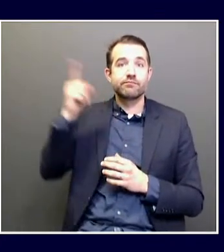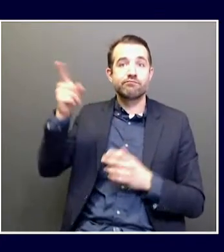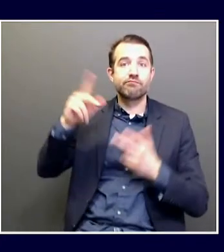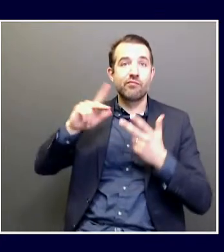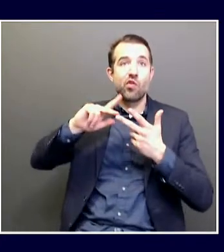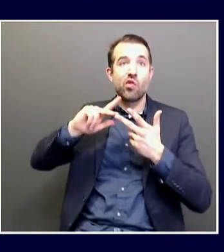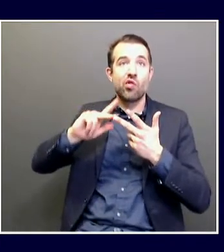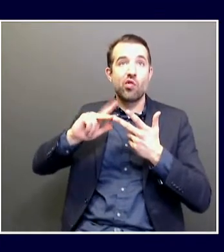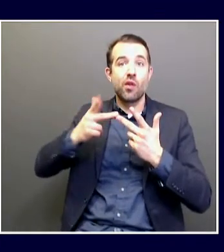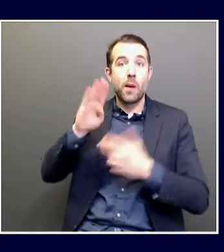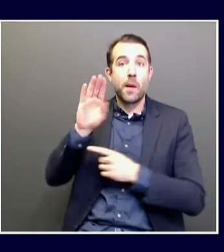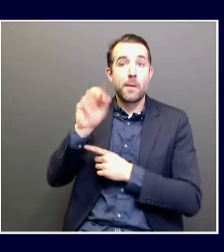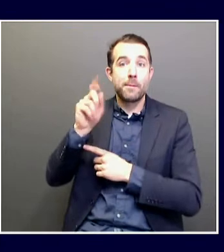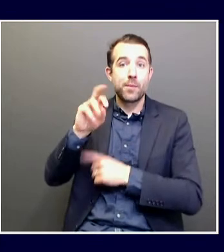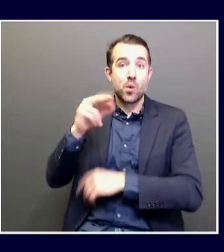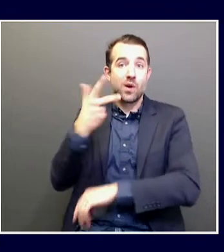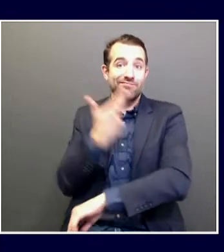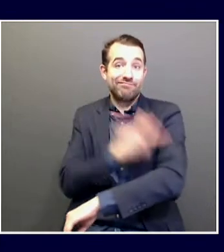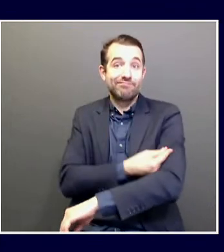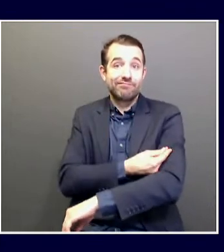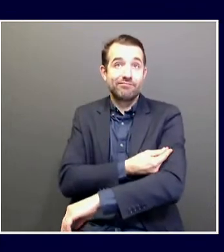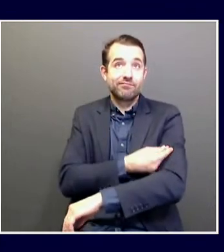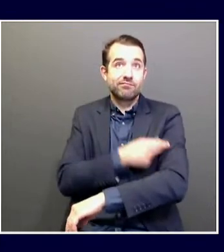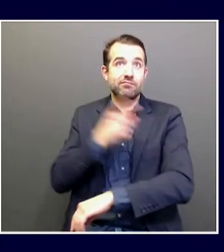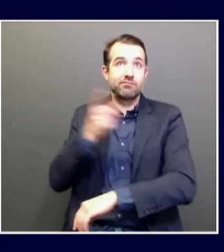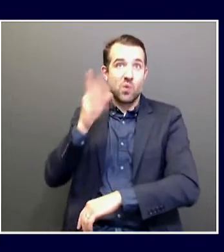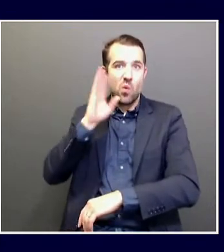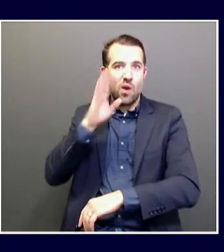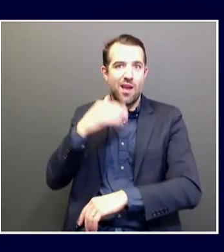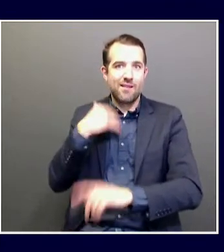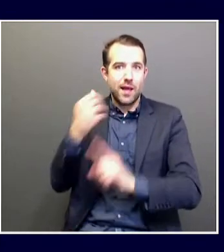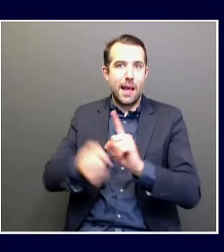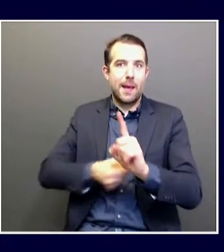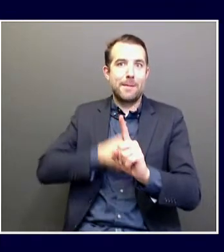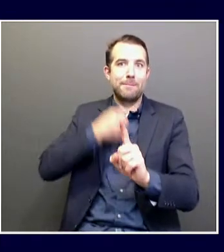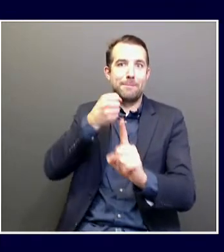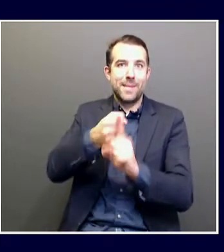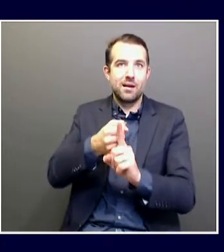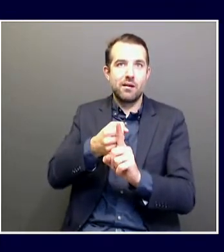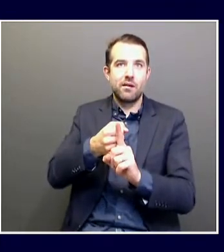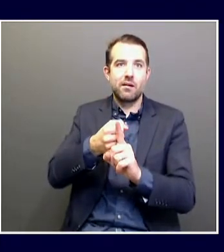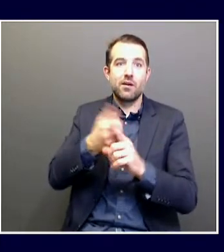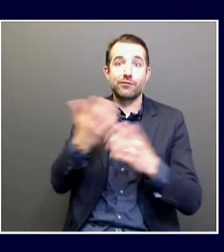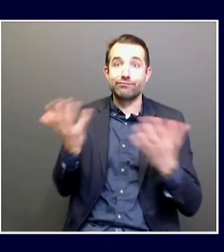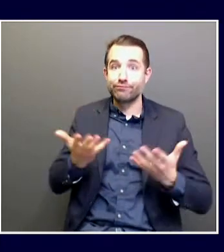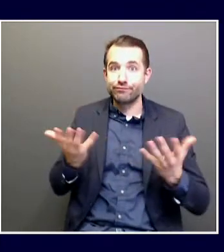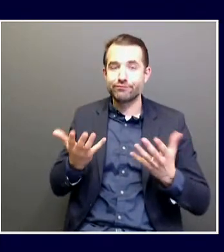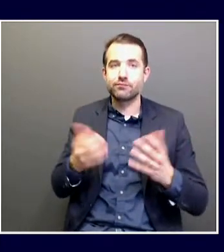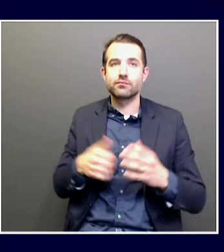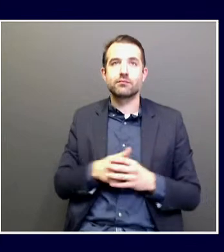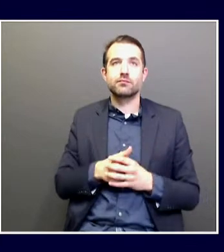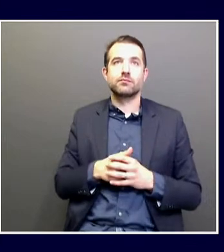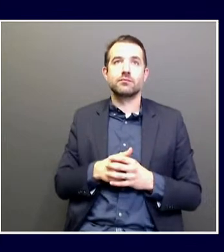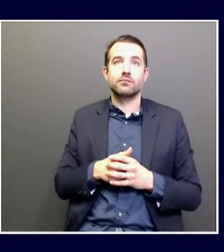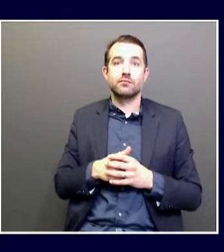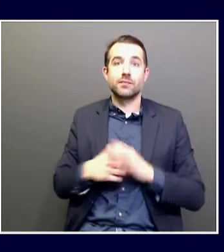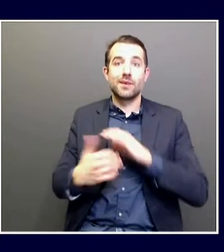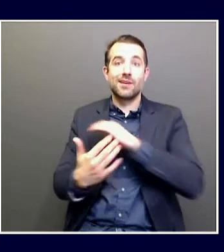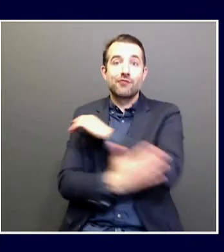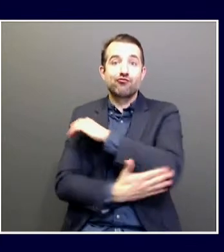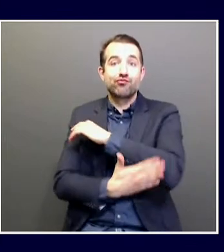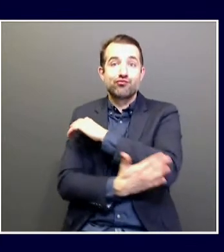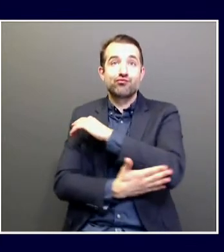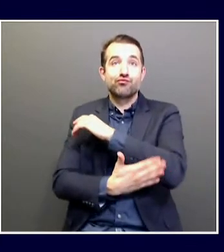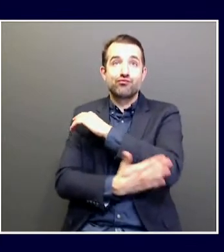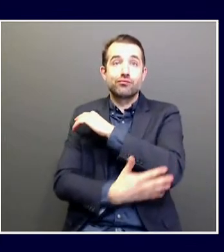world because of the finite supply of vaccines. And I'm curious what there is